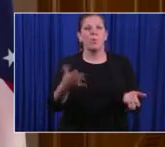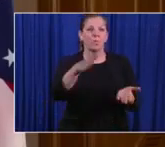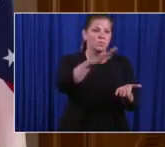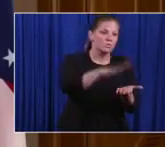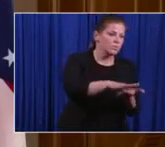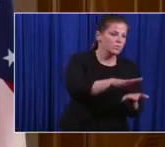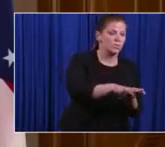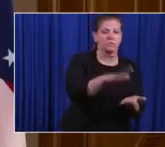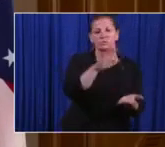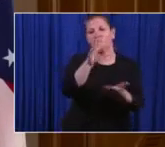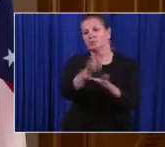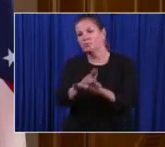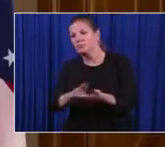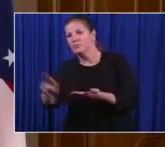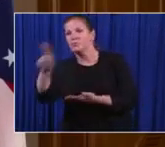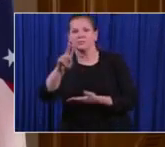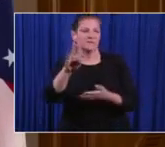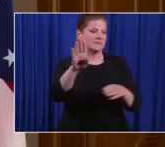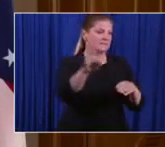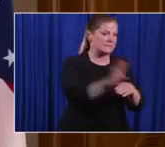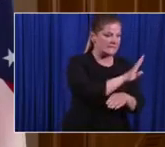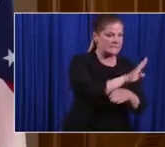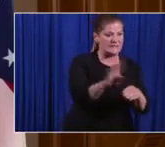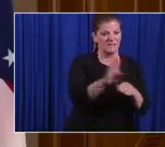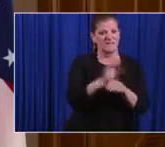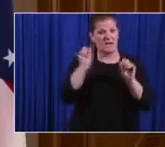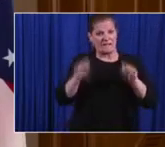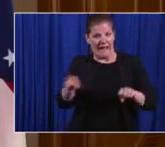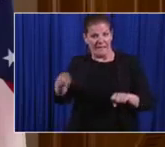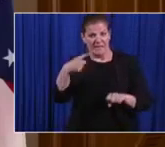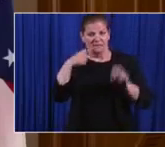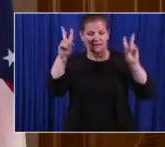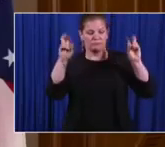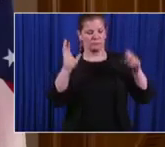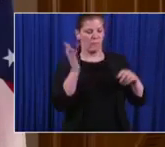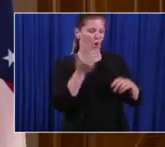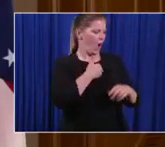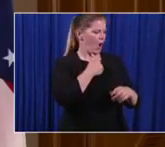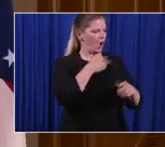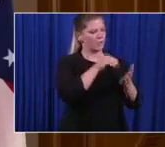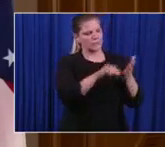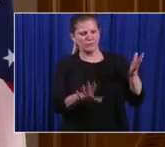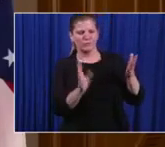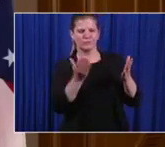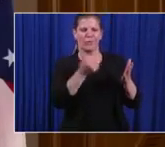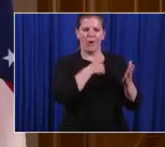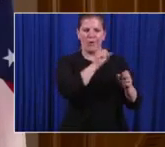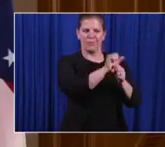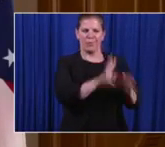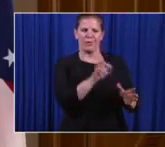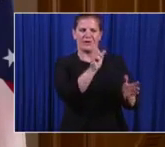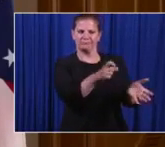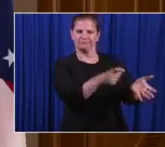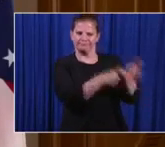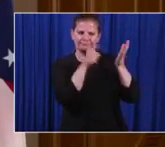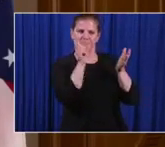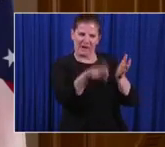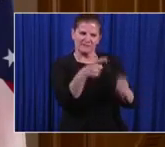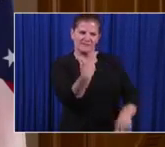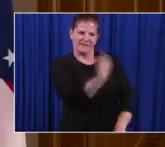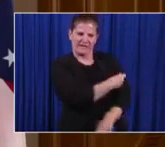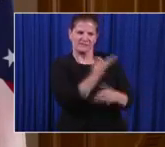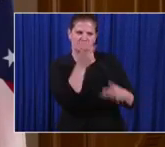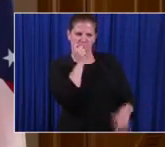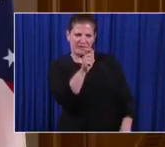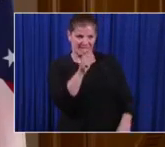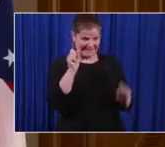able to require the vaccine for employees or for students, or does the FDA need to fully authorize it first? Can